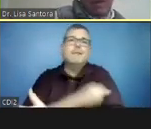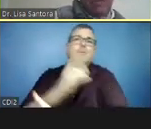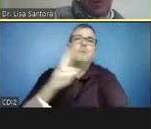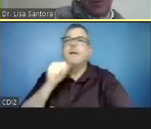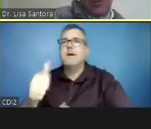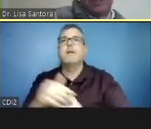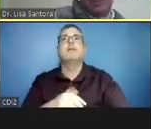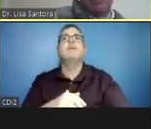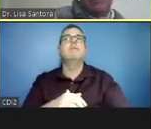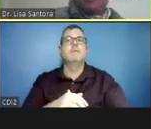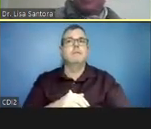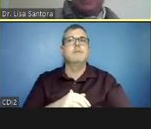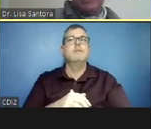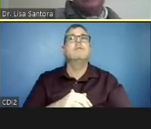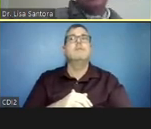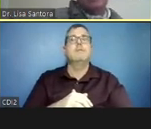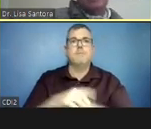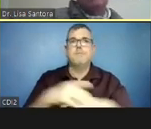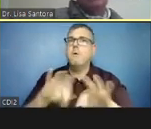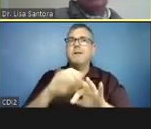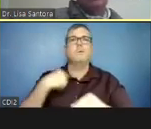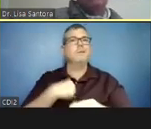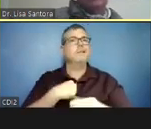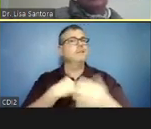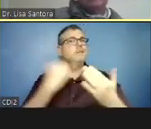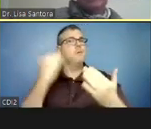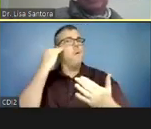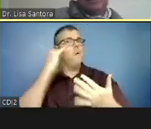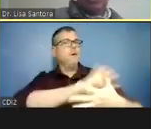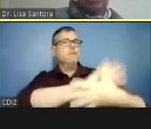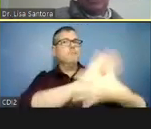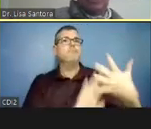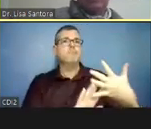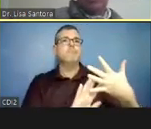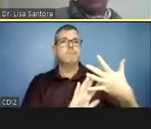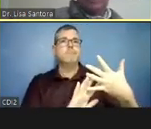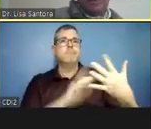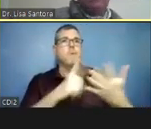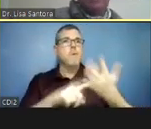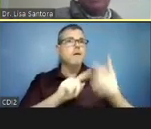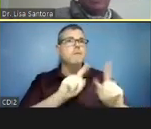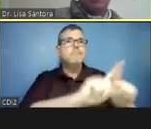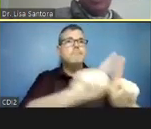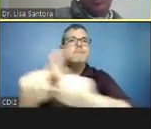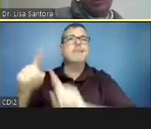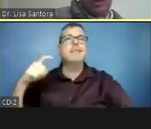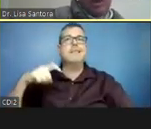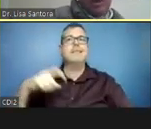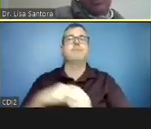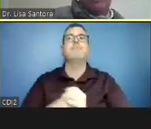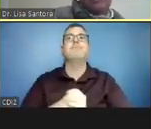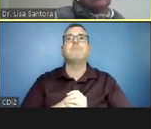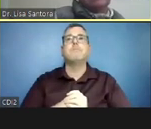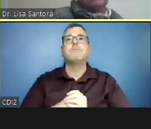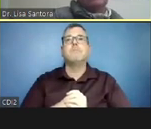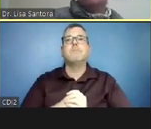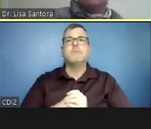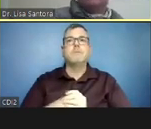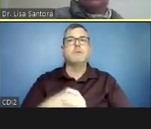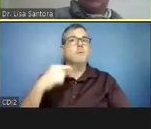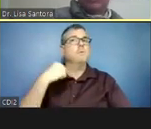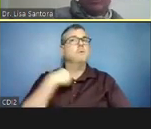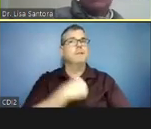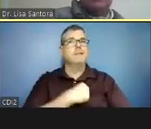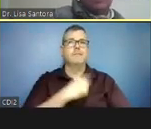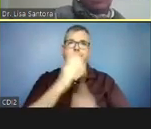that below. I'd be repeating myself again, but since the beginning, we've been focused on having an equitable COVID-19